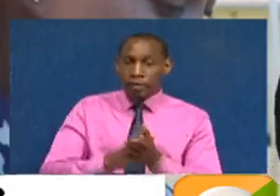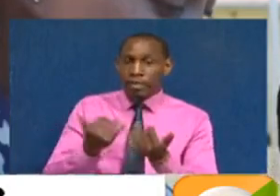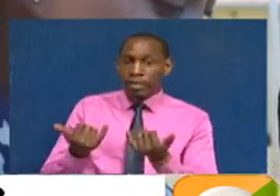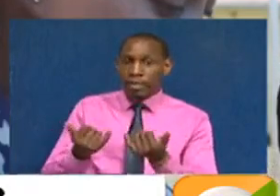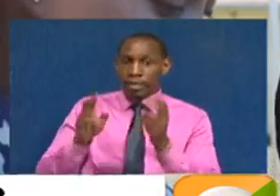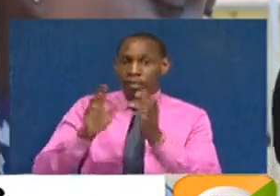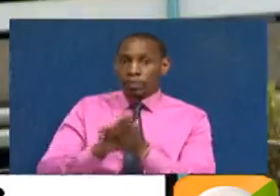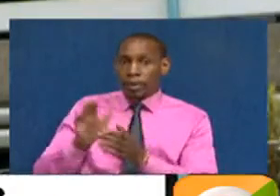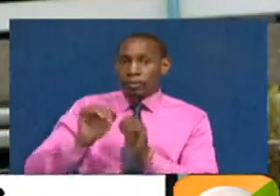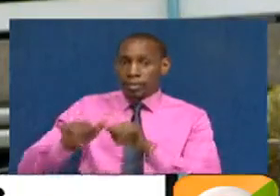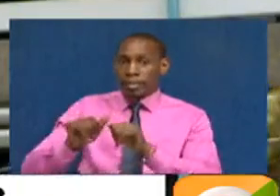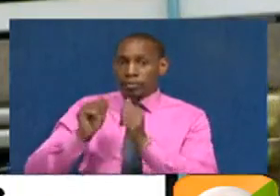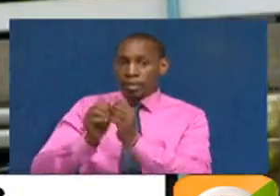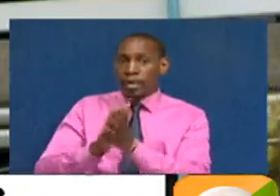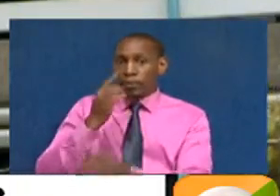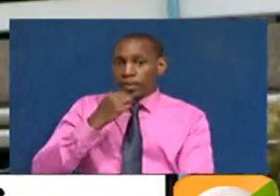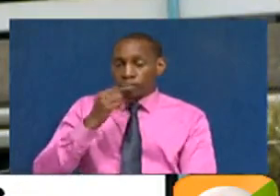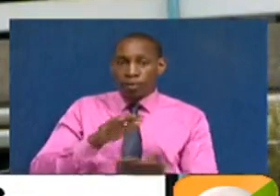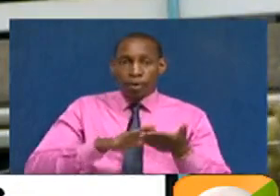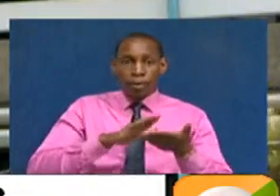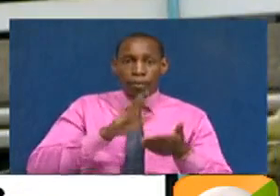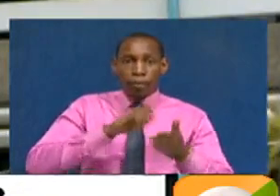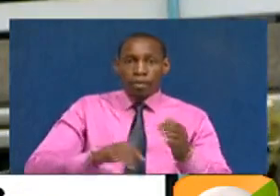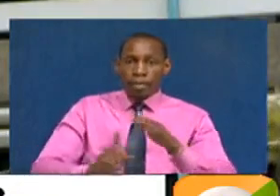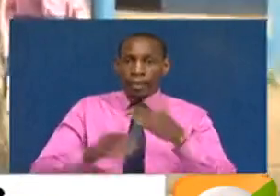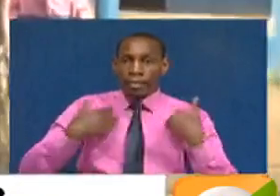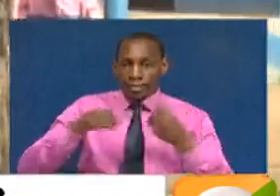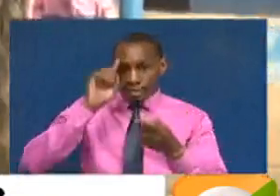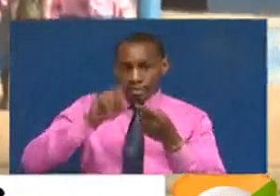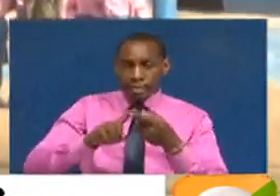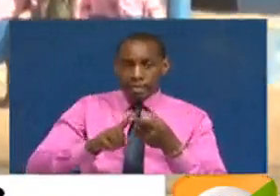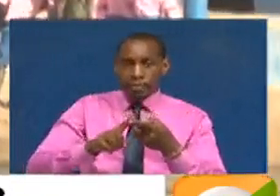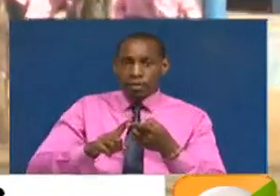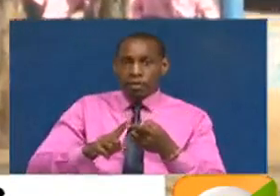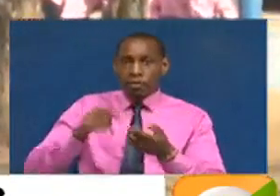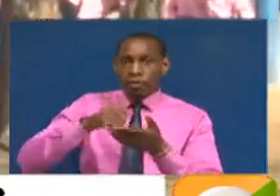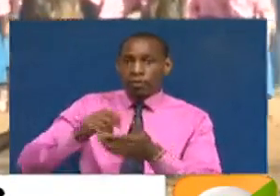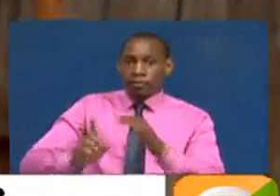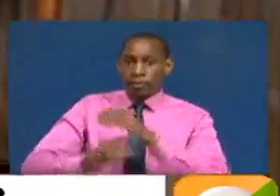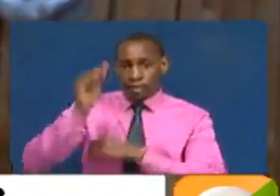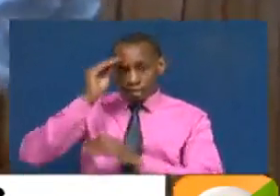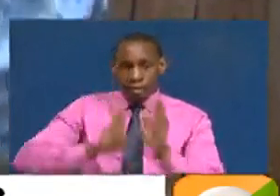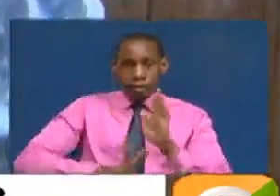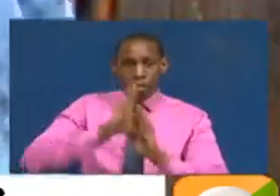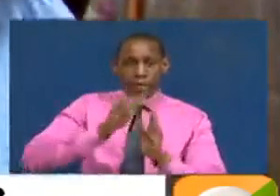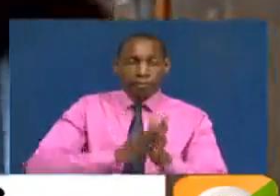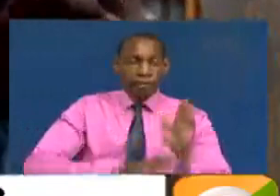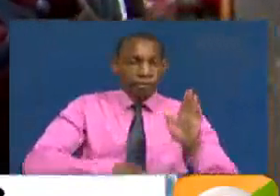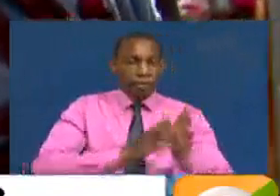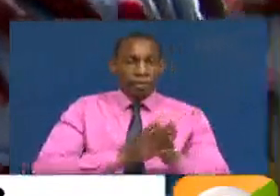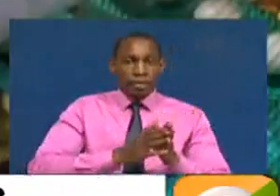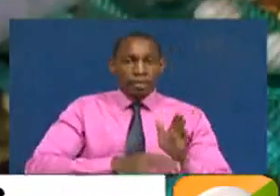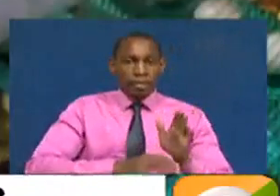know, whom you're living with. Additionally, the Ministry of Health is seeking to rope in the Ministry of Education to develop a guide on matters